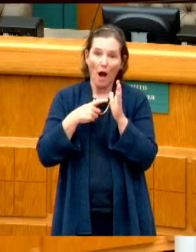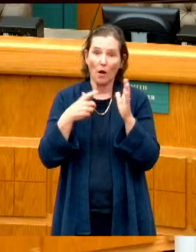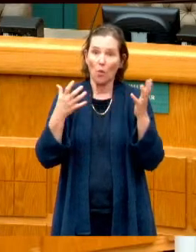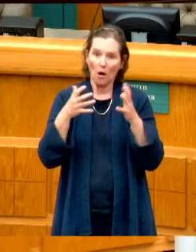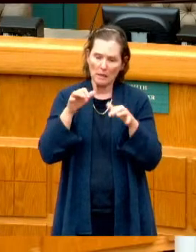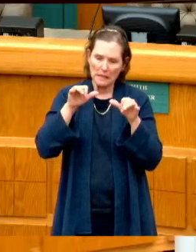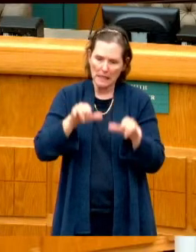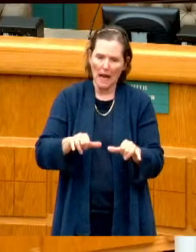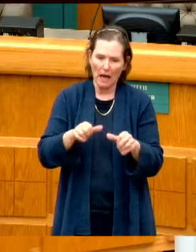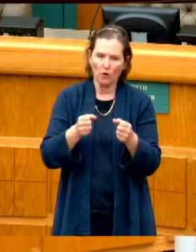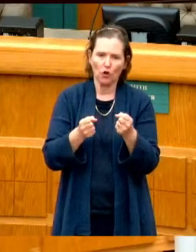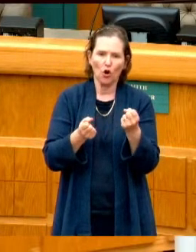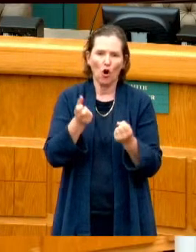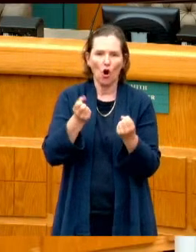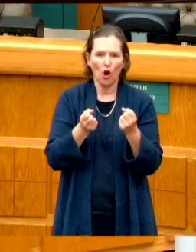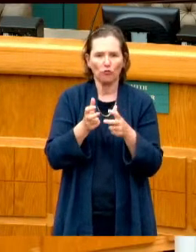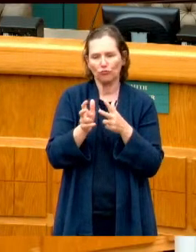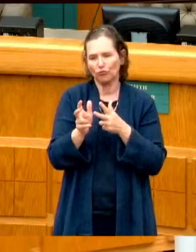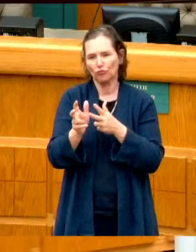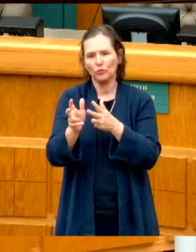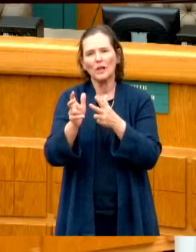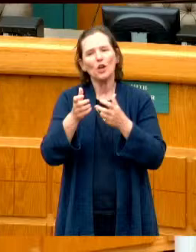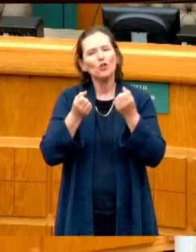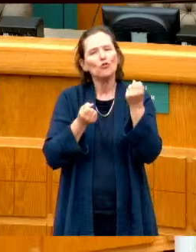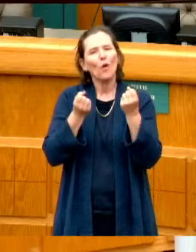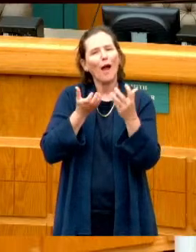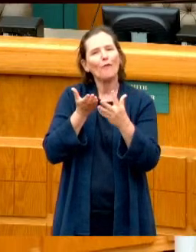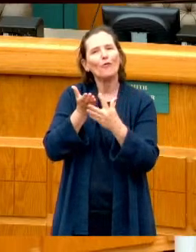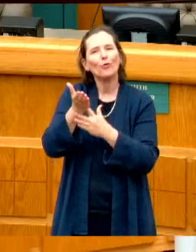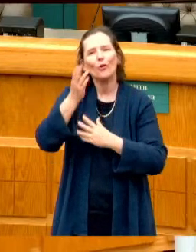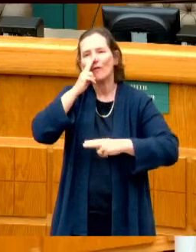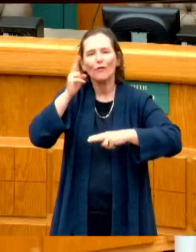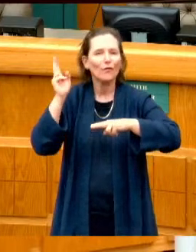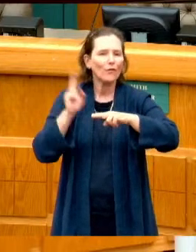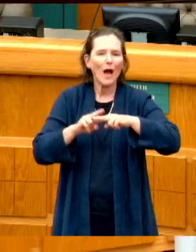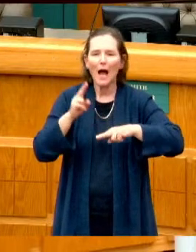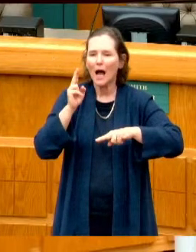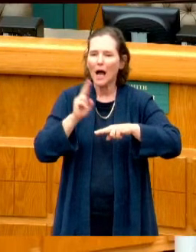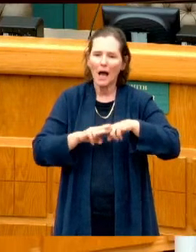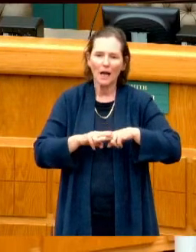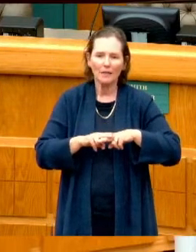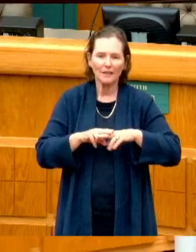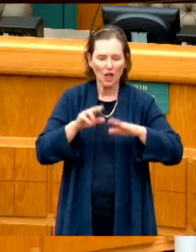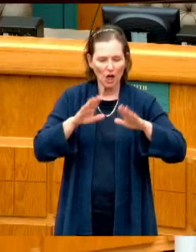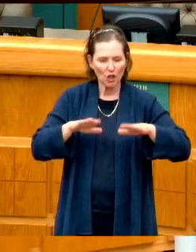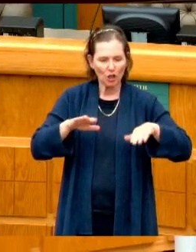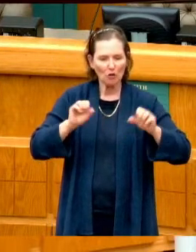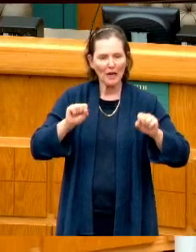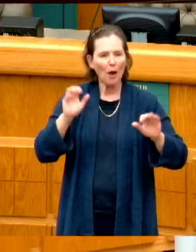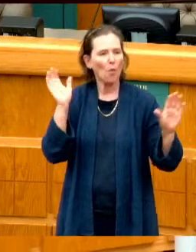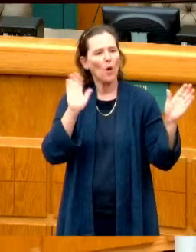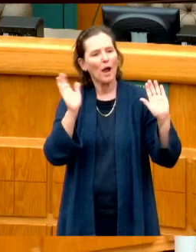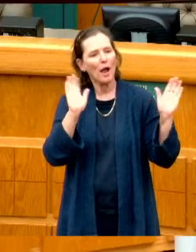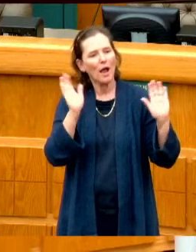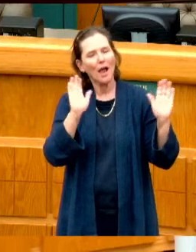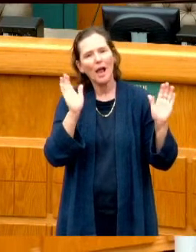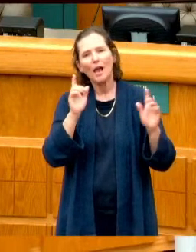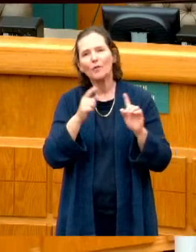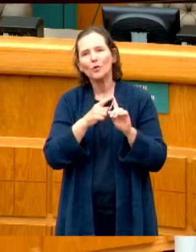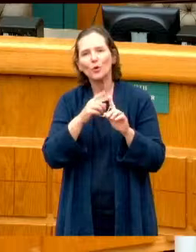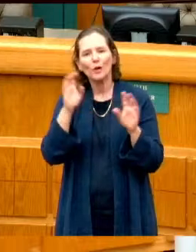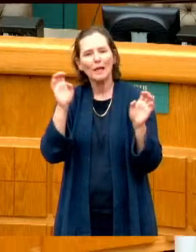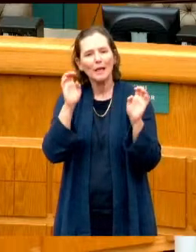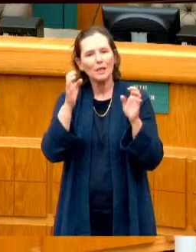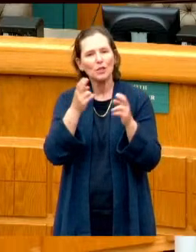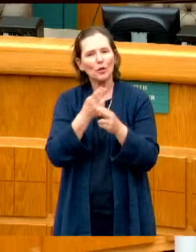for this fun-filled drive-through event. Children of all ages are invited to wave to the Easter Bunny and pick up some delicious treats